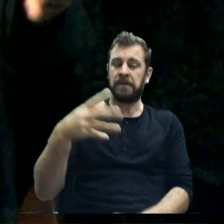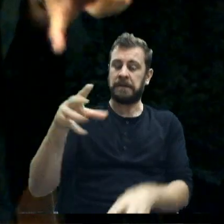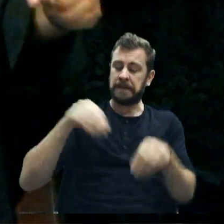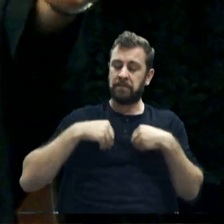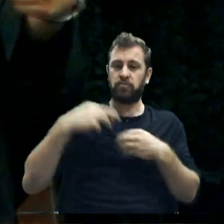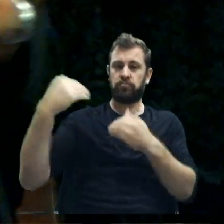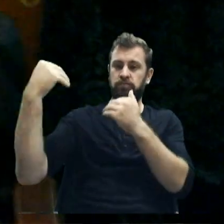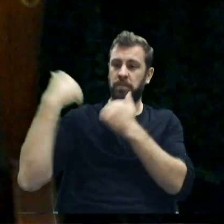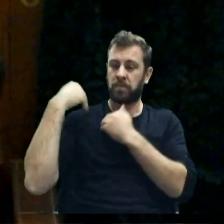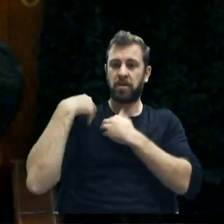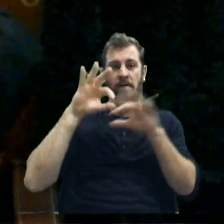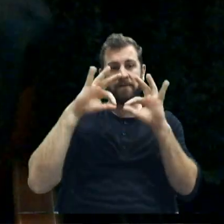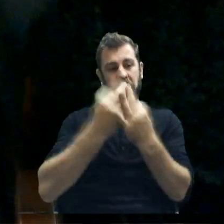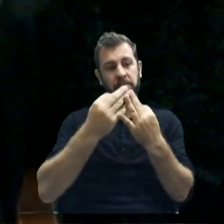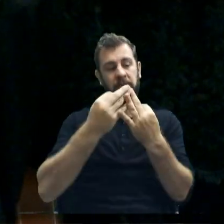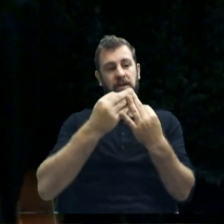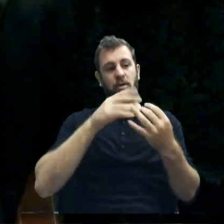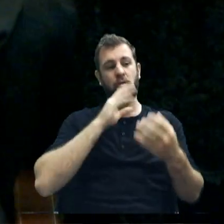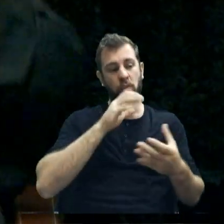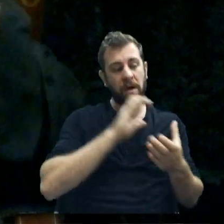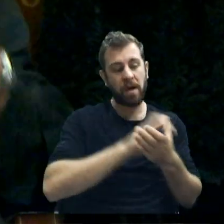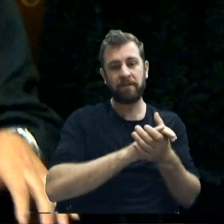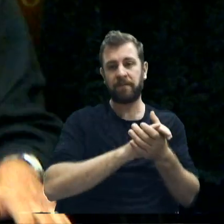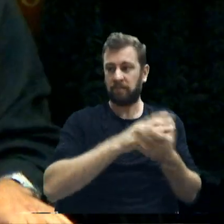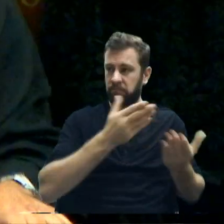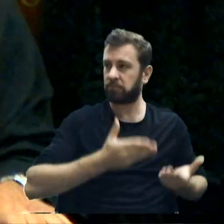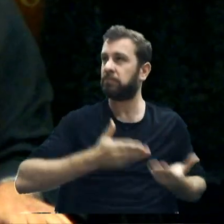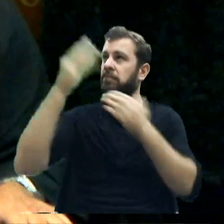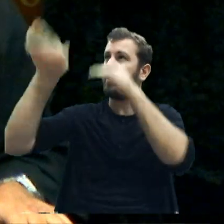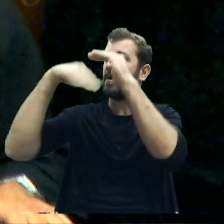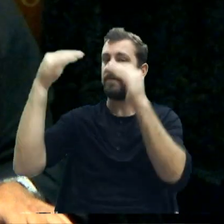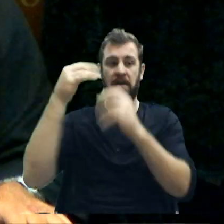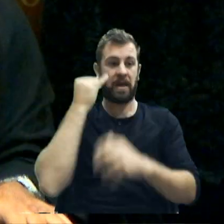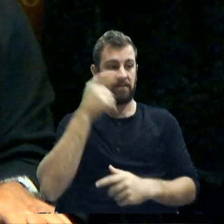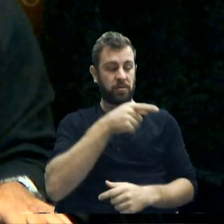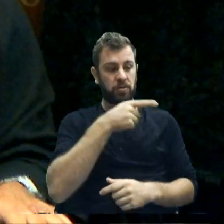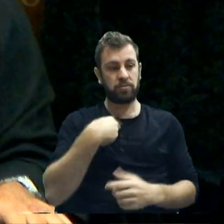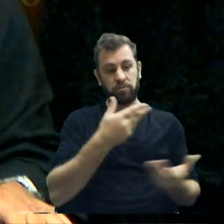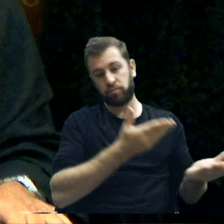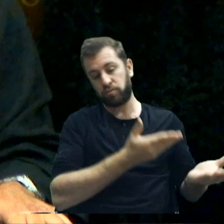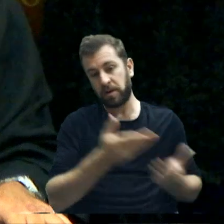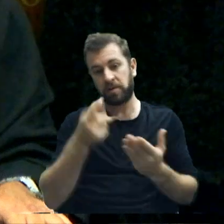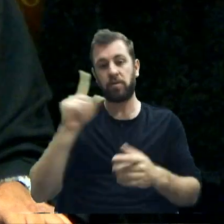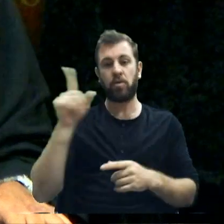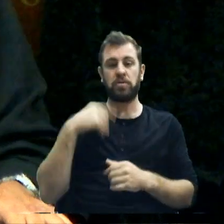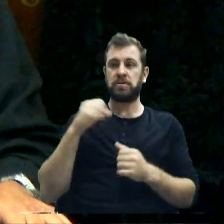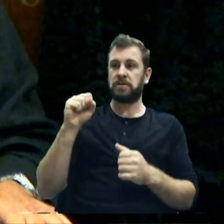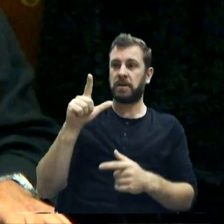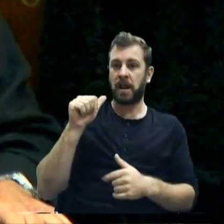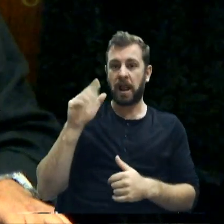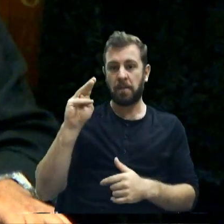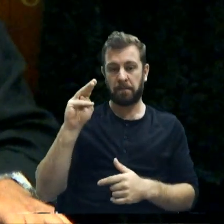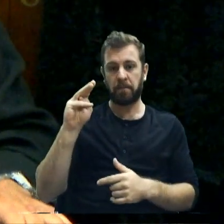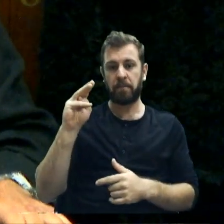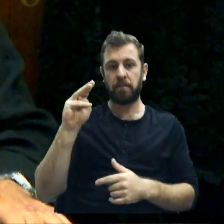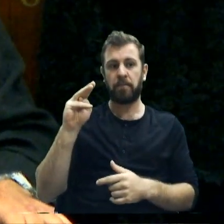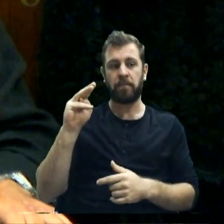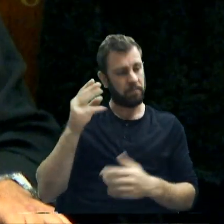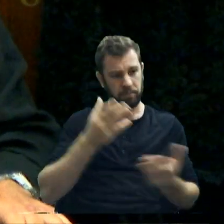family, your wife, to Jannah. If that means you take her to go say your salams to Aba Abdullah Hussein, then take her with you one time.